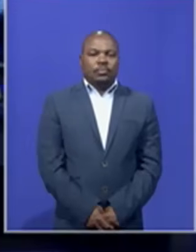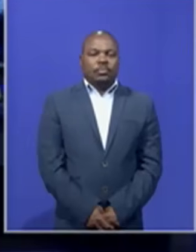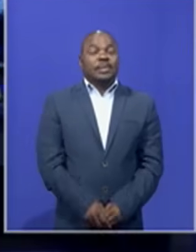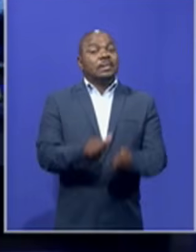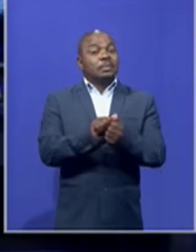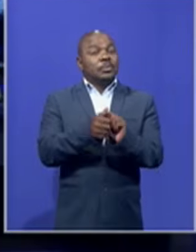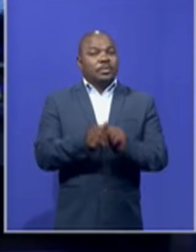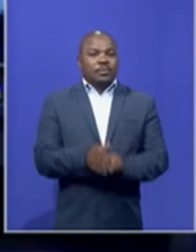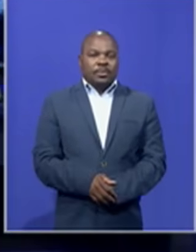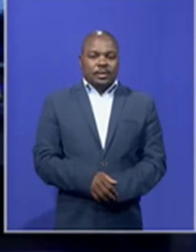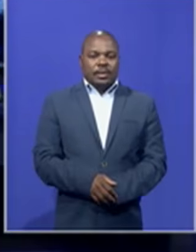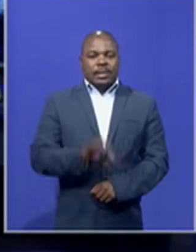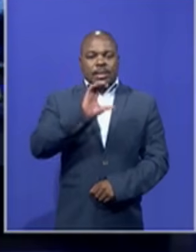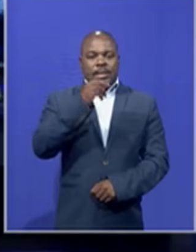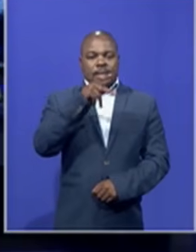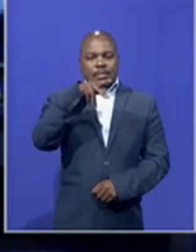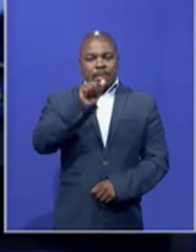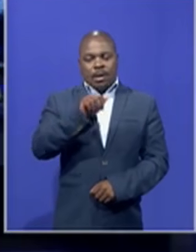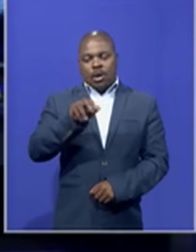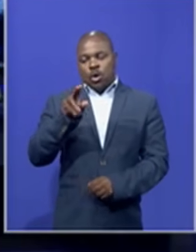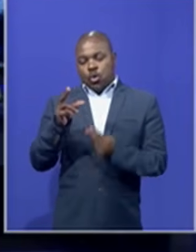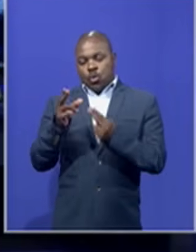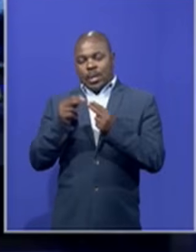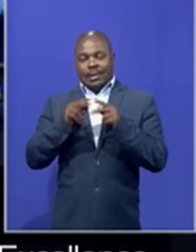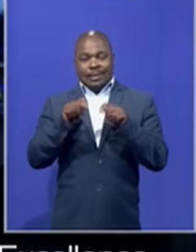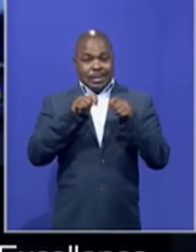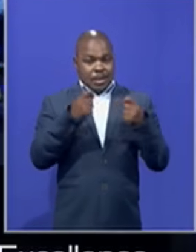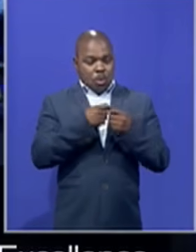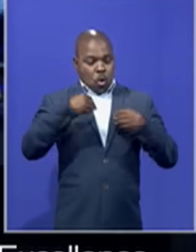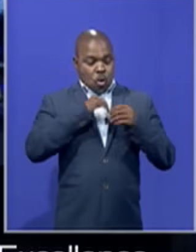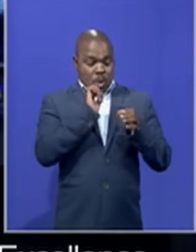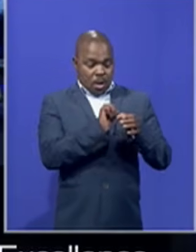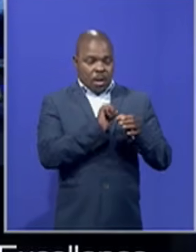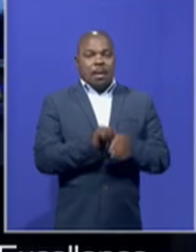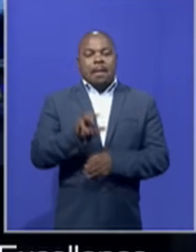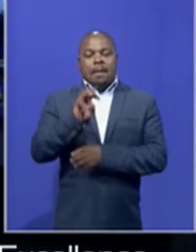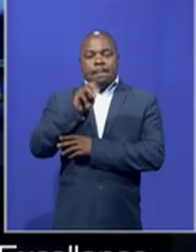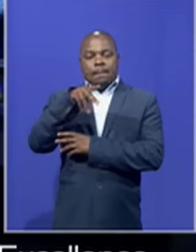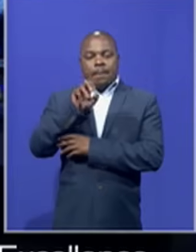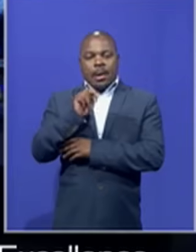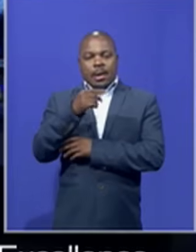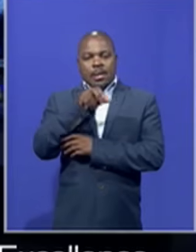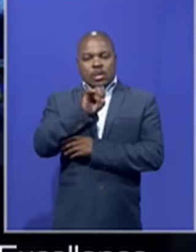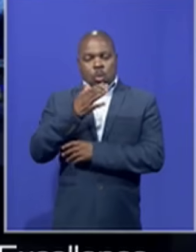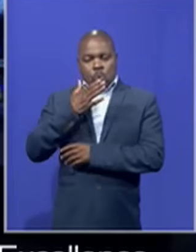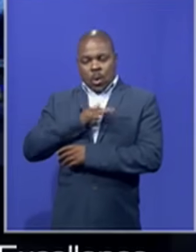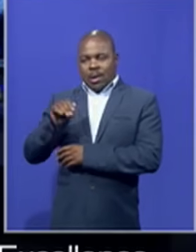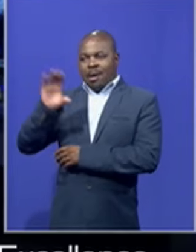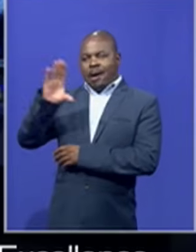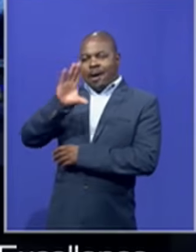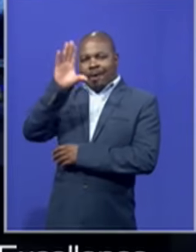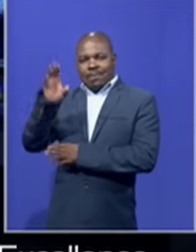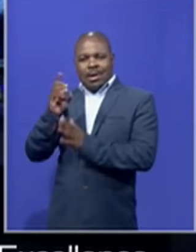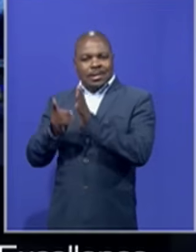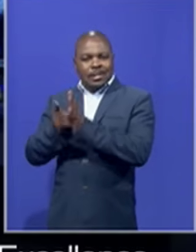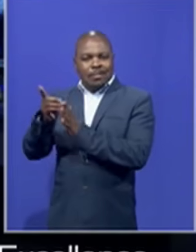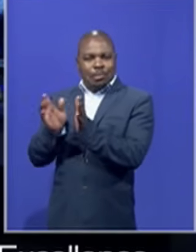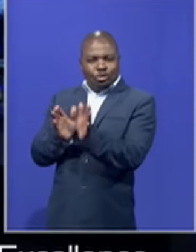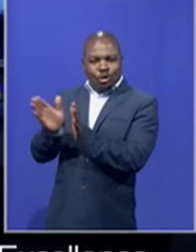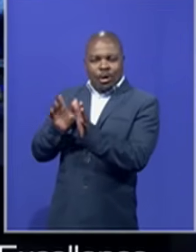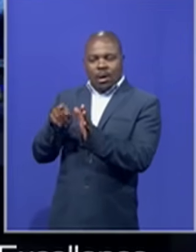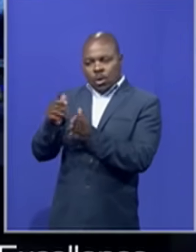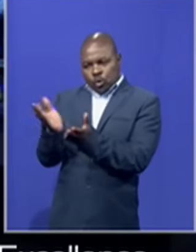Moedi papading teng re fumana hore monga sehlopha sa Chipa United e leng Siviwe Mpenjesi o re o ikemiseditse ho ntlafatsa sekolo sa Afrika sa ntshetsopele ya bolo ya